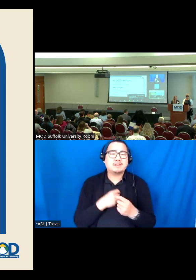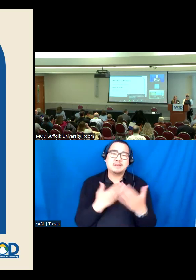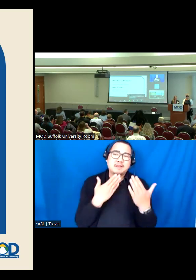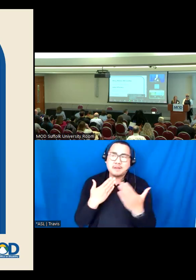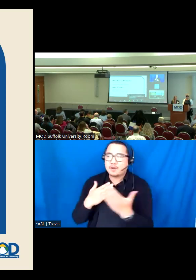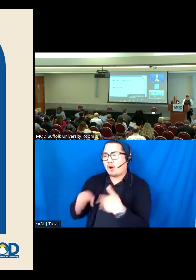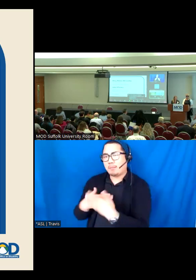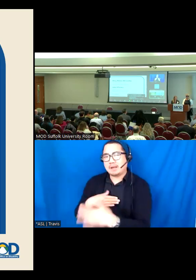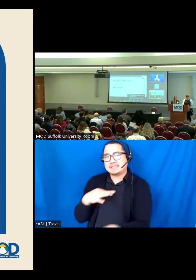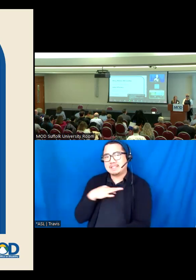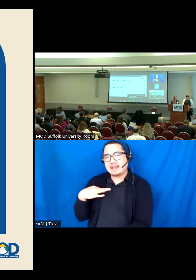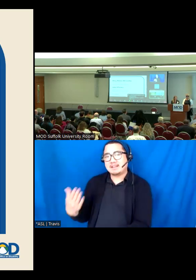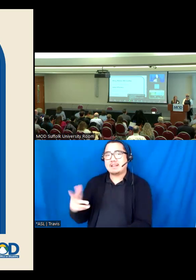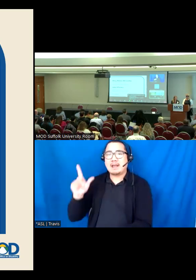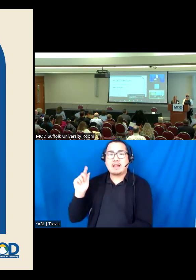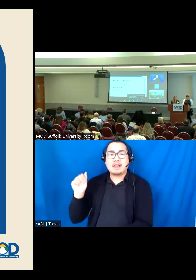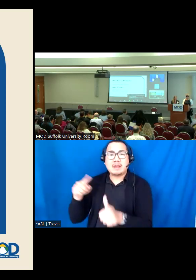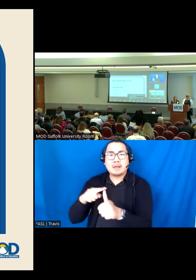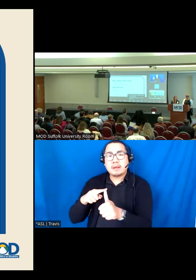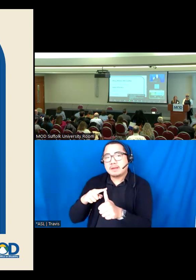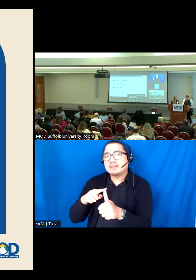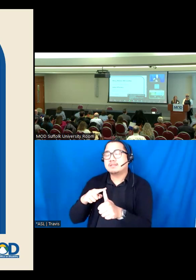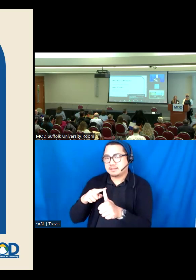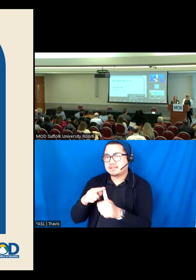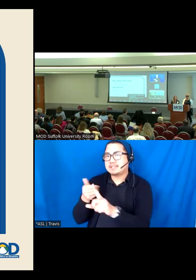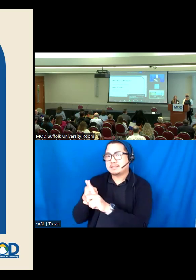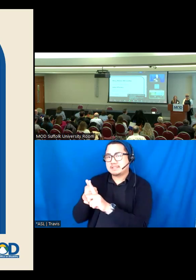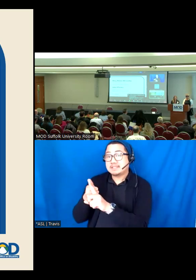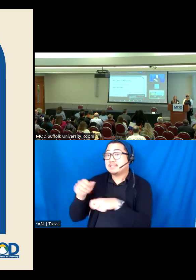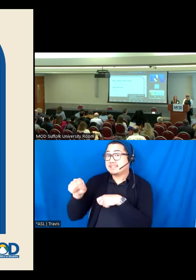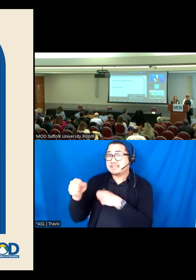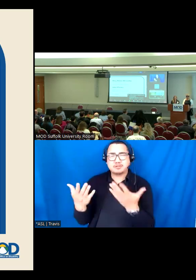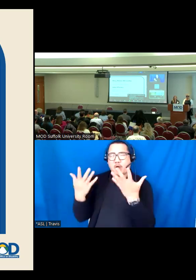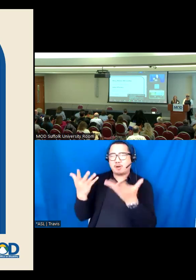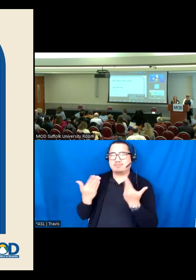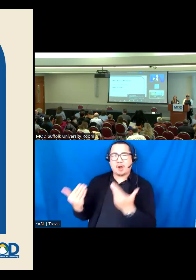staff, but I'll tell you, Lilia Malikshi, who is yes,